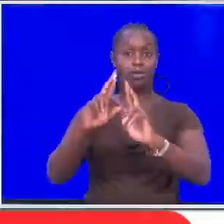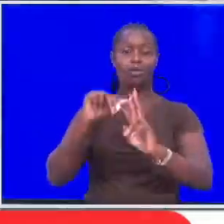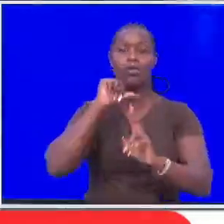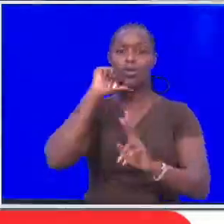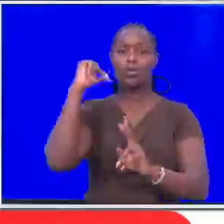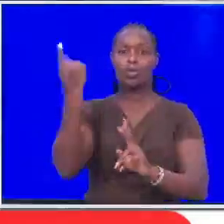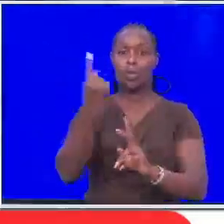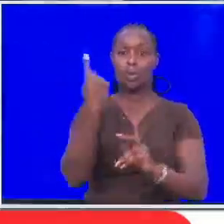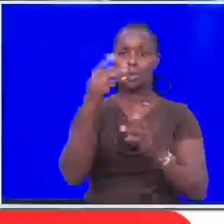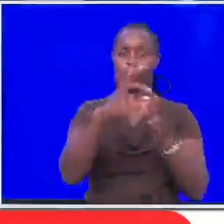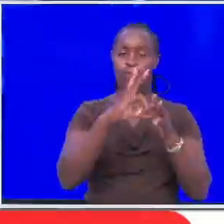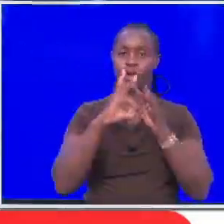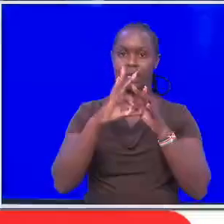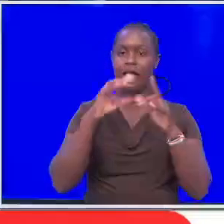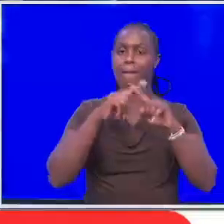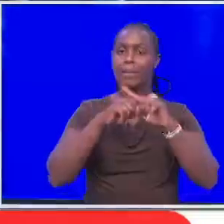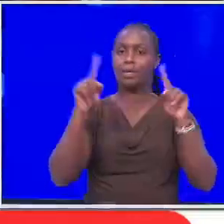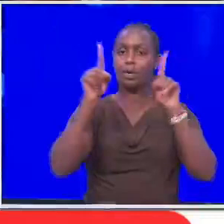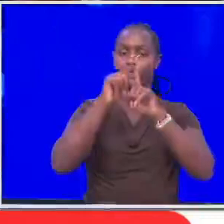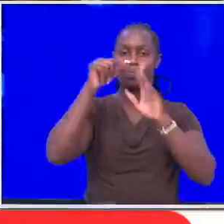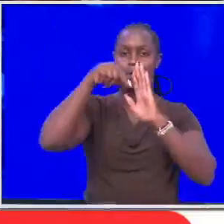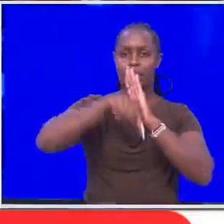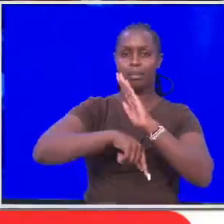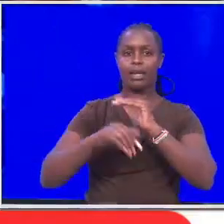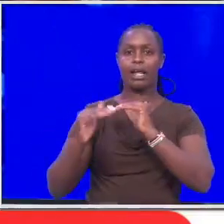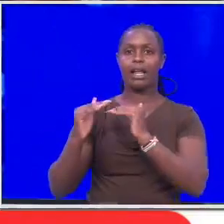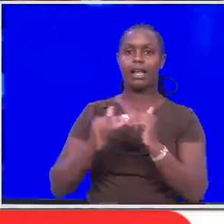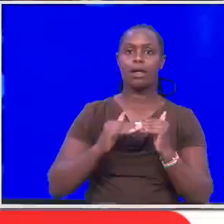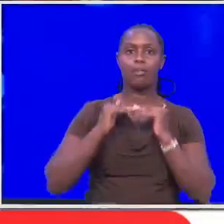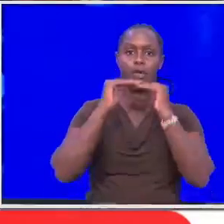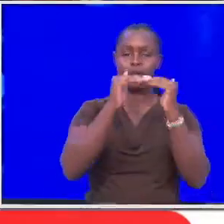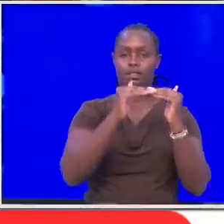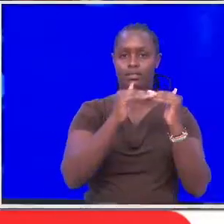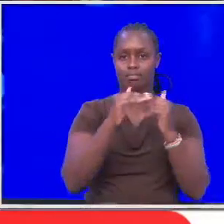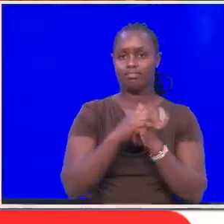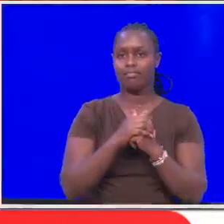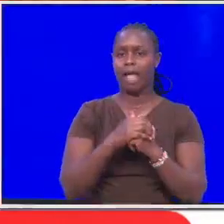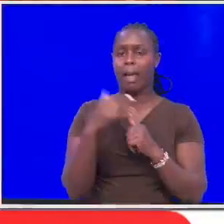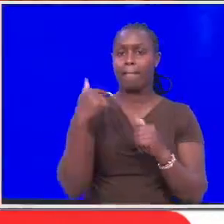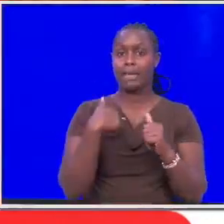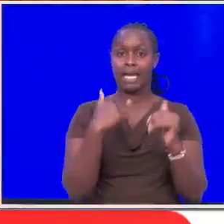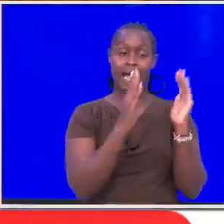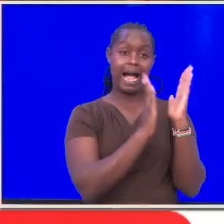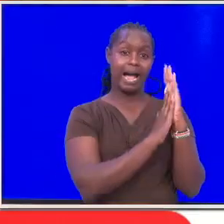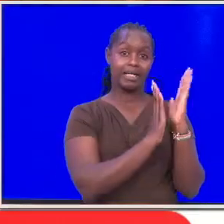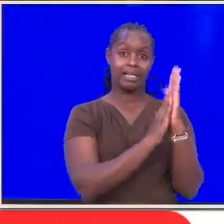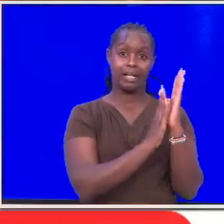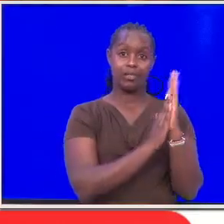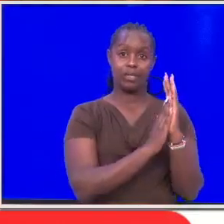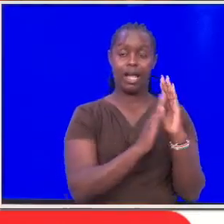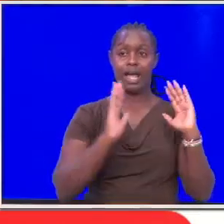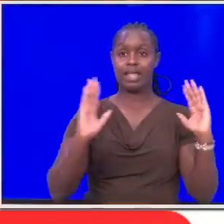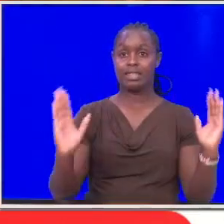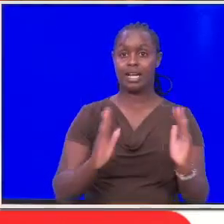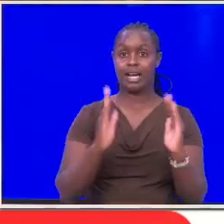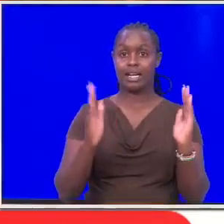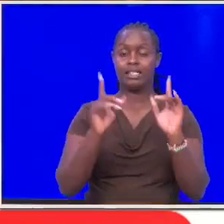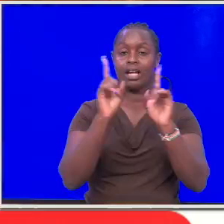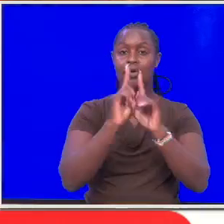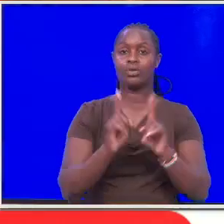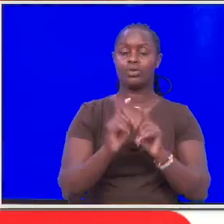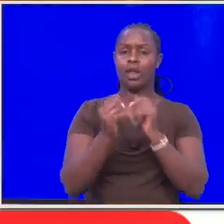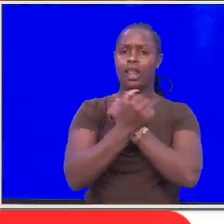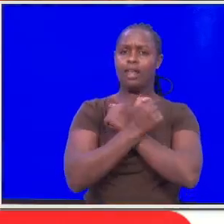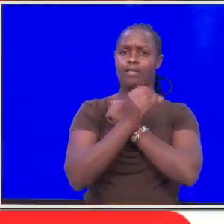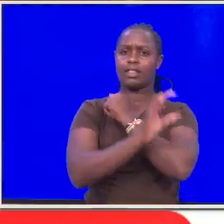country, but deepen democracy. I salute the courage and patriotism of my fellow